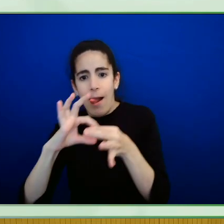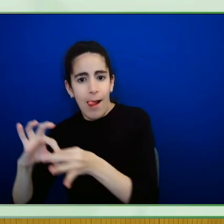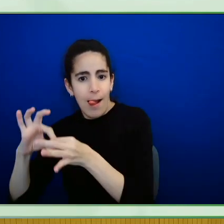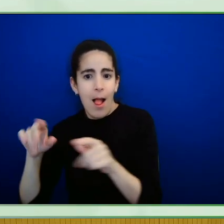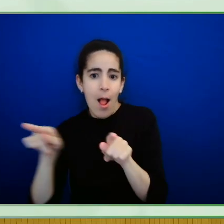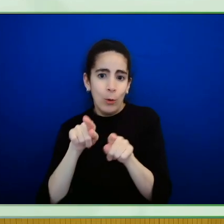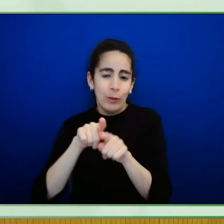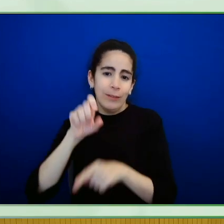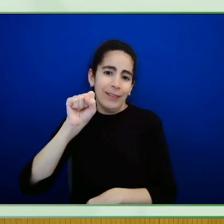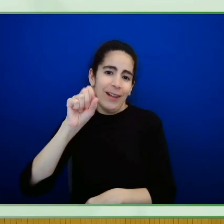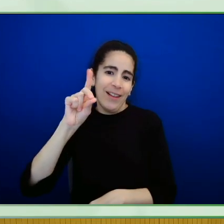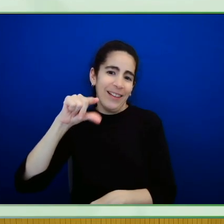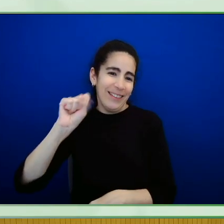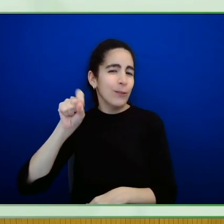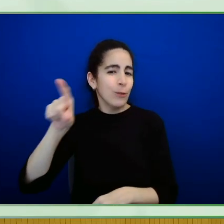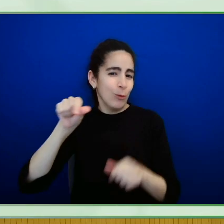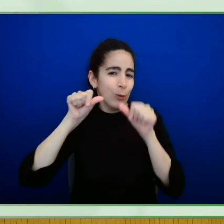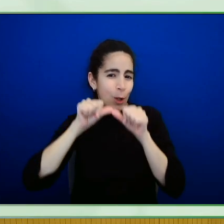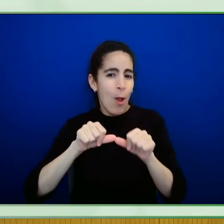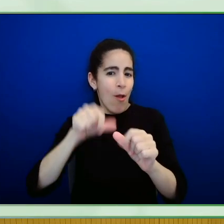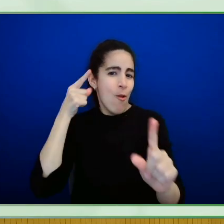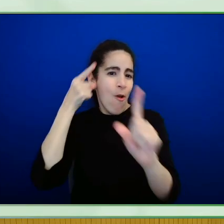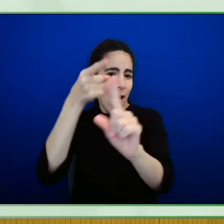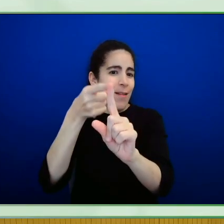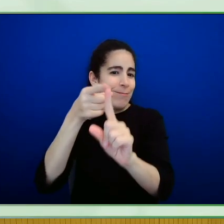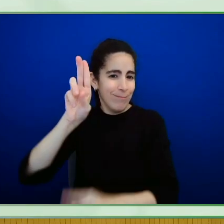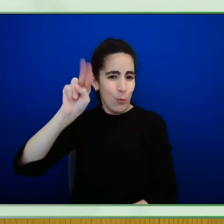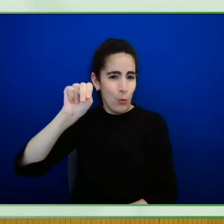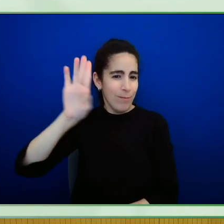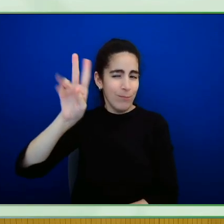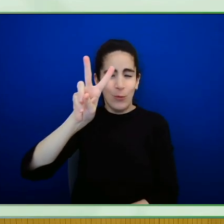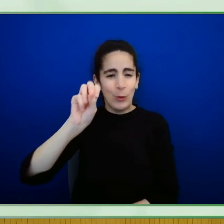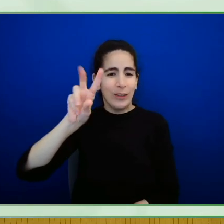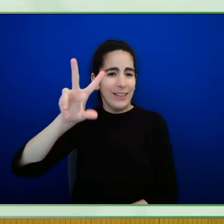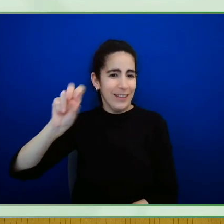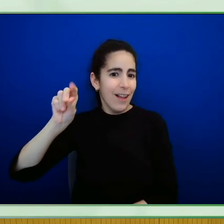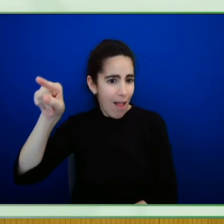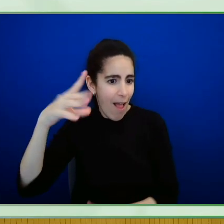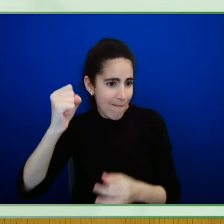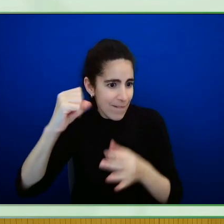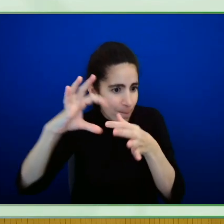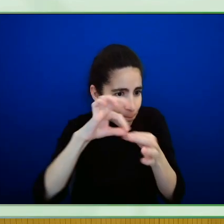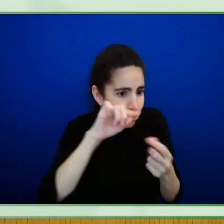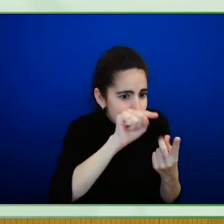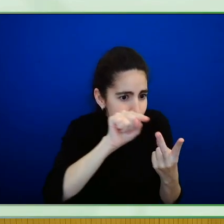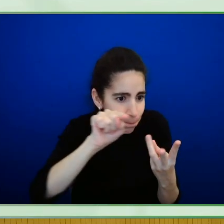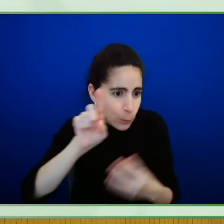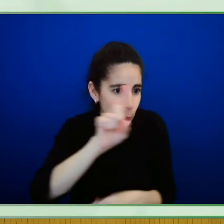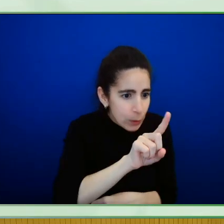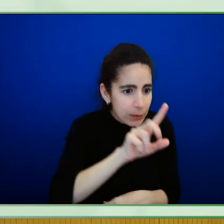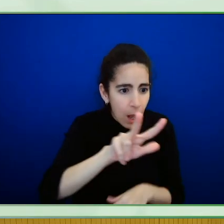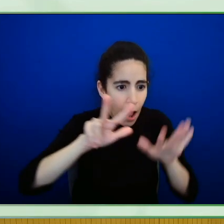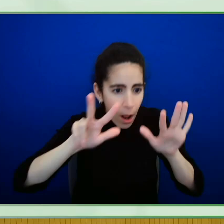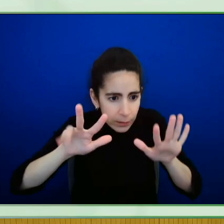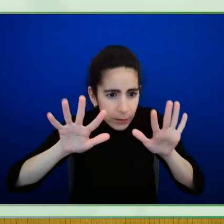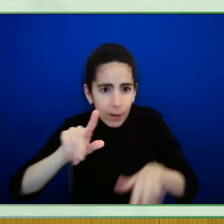for 2030. These are some of them, but we are more into the last one, which is sustainable cities